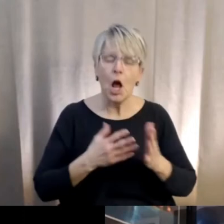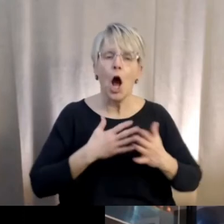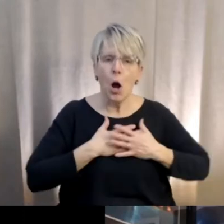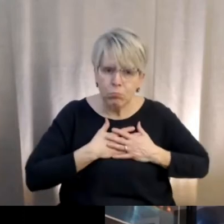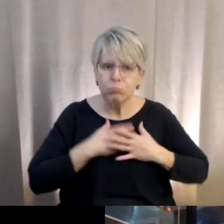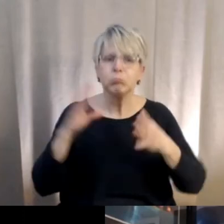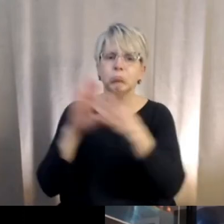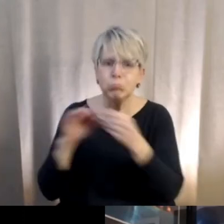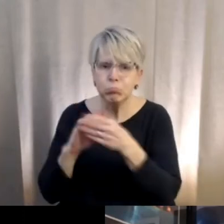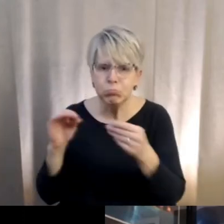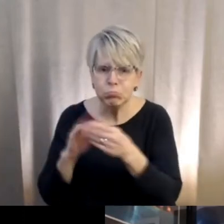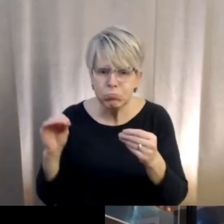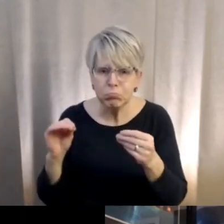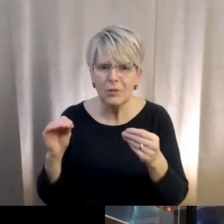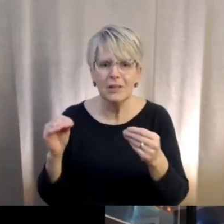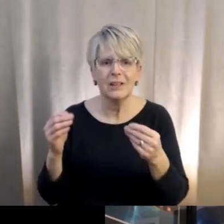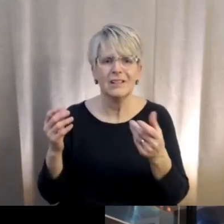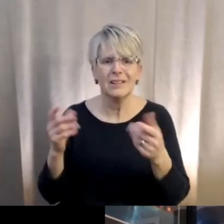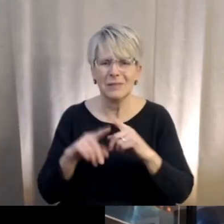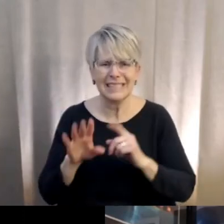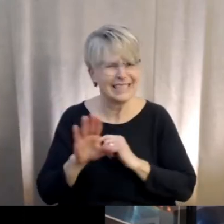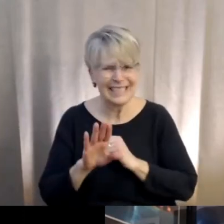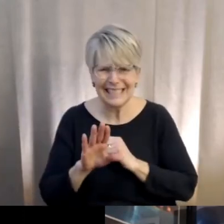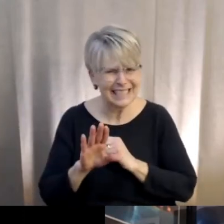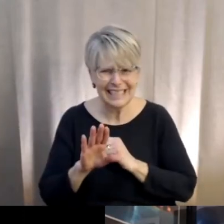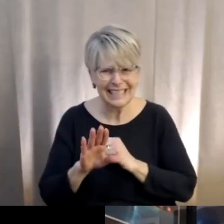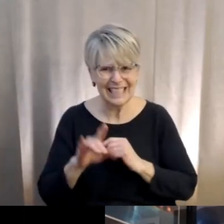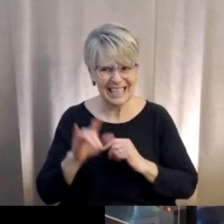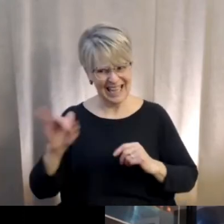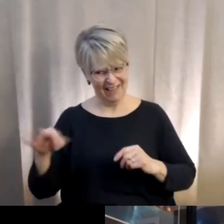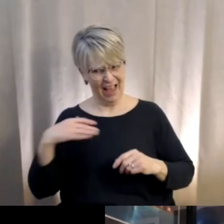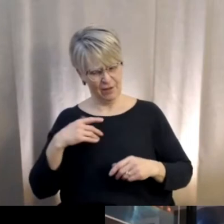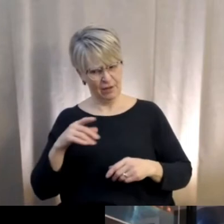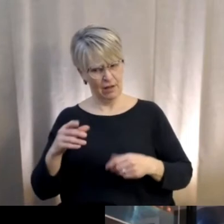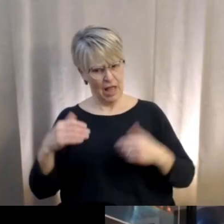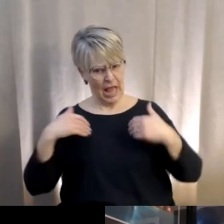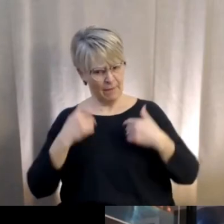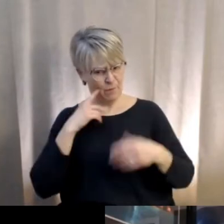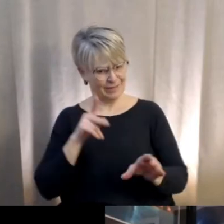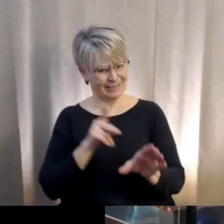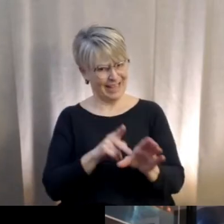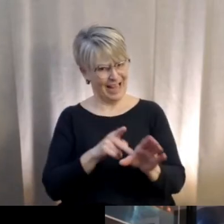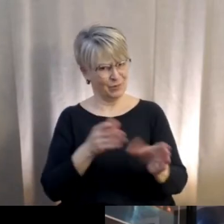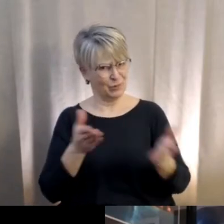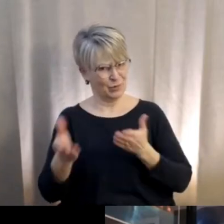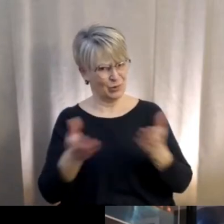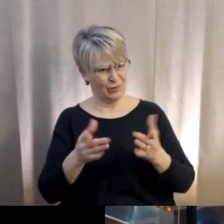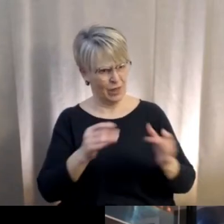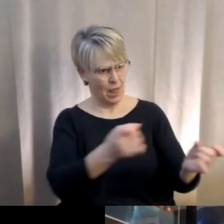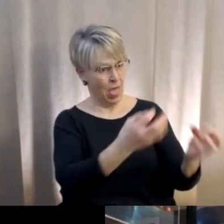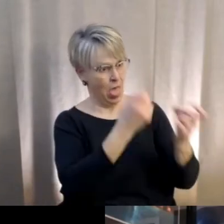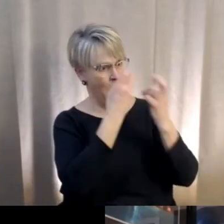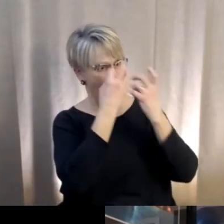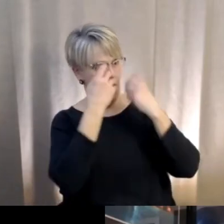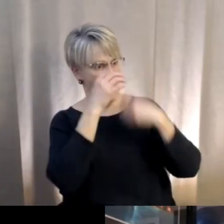coming from and empathizing with, but sometimes, especially if you have a psychiatric service animal, that energy might be difficult to process. And